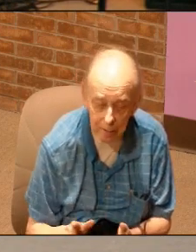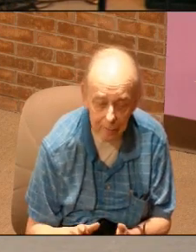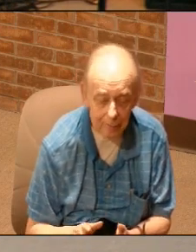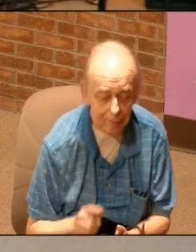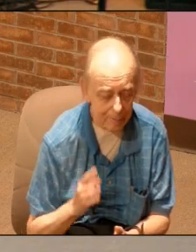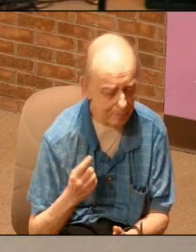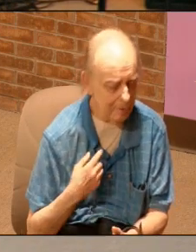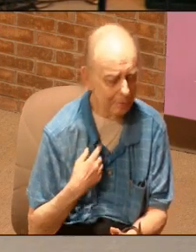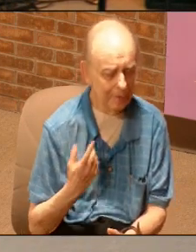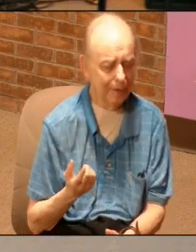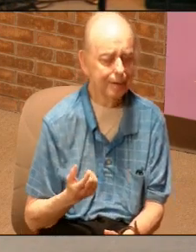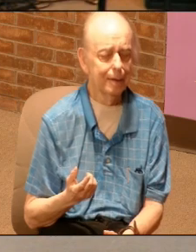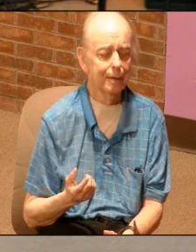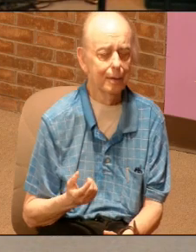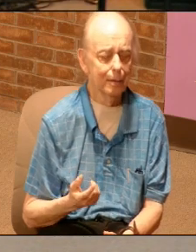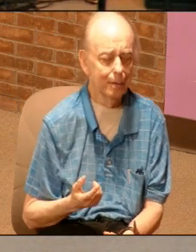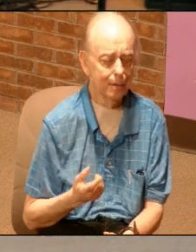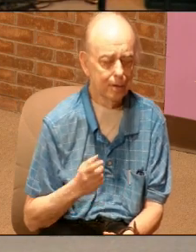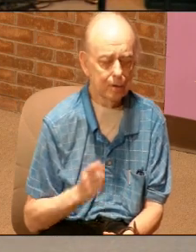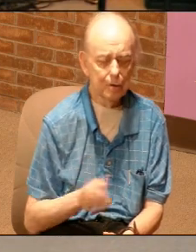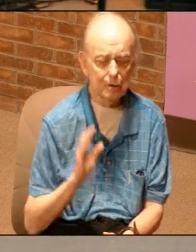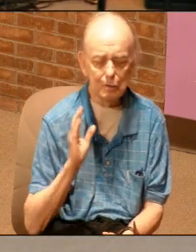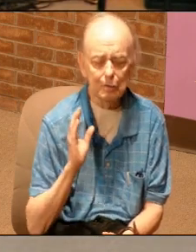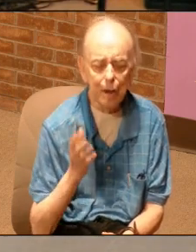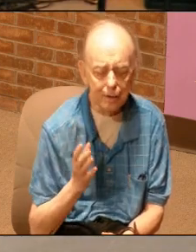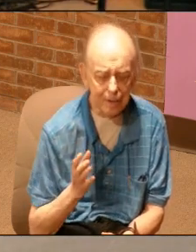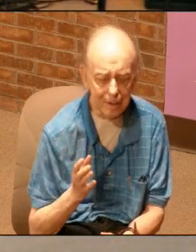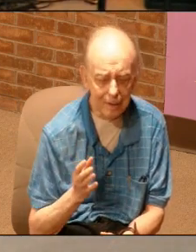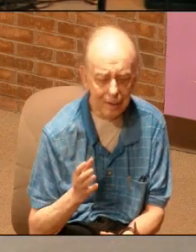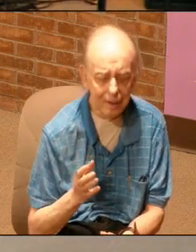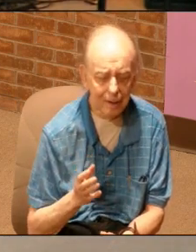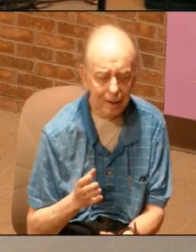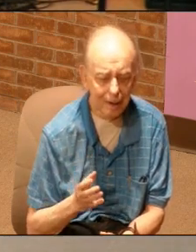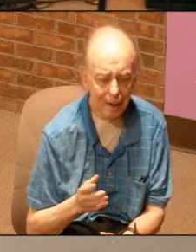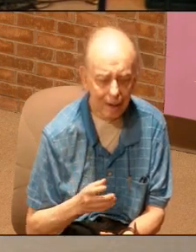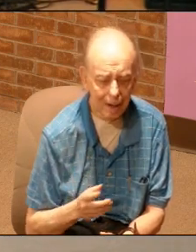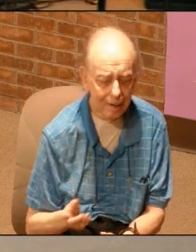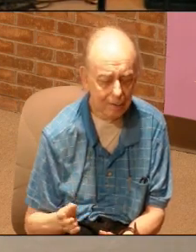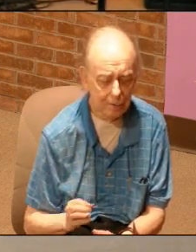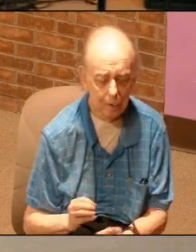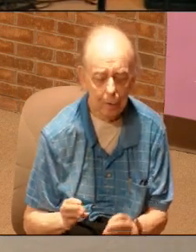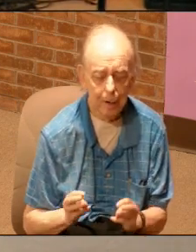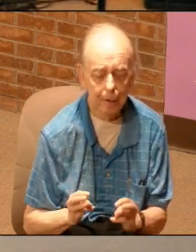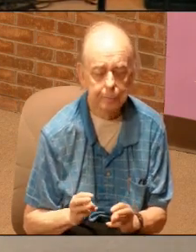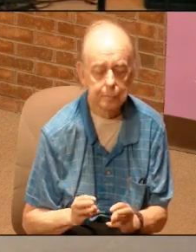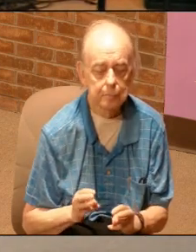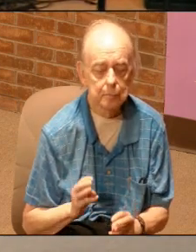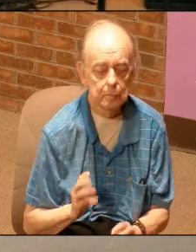I'm thinking, dude, you're nuts. There ain't no way